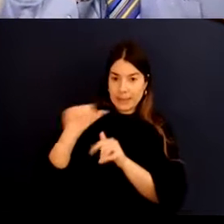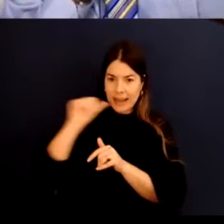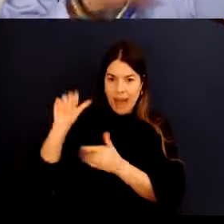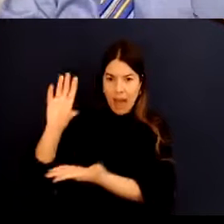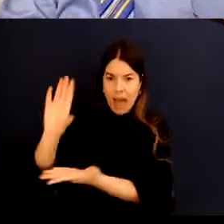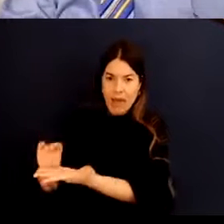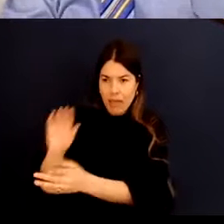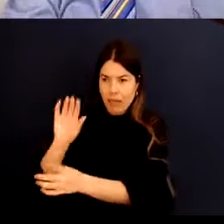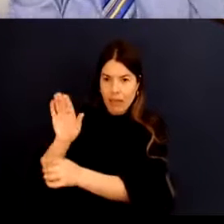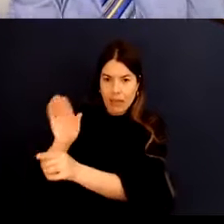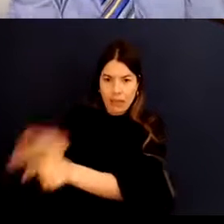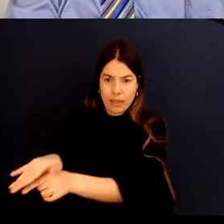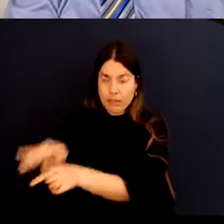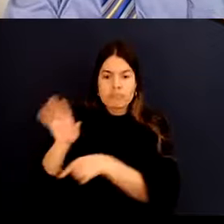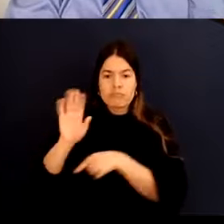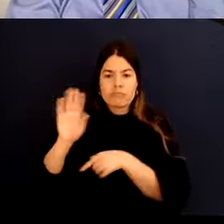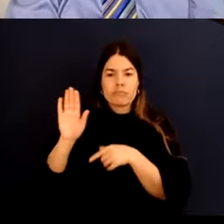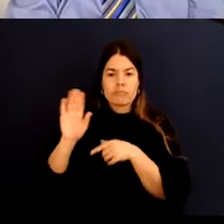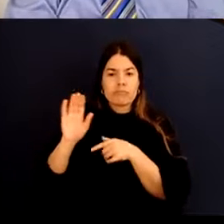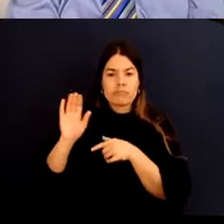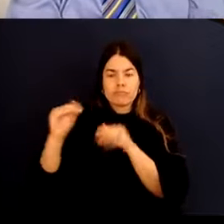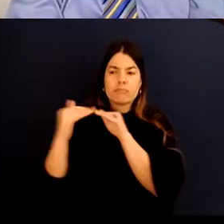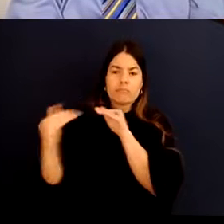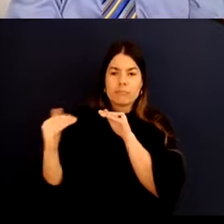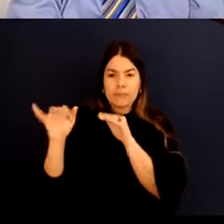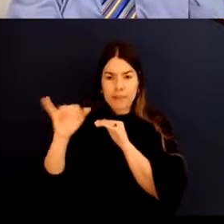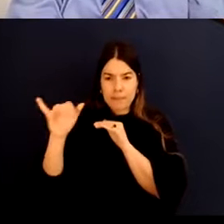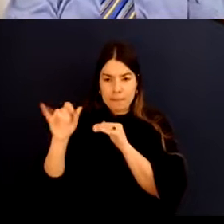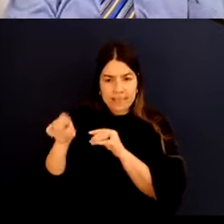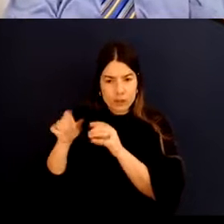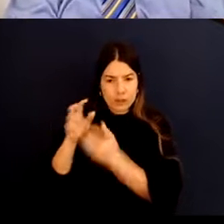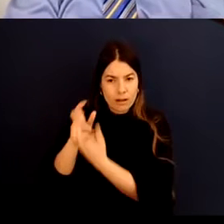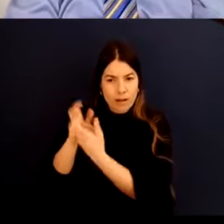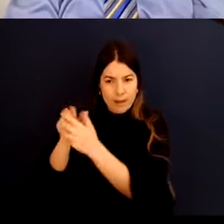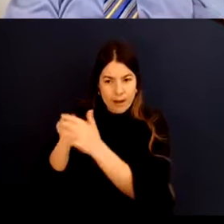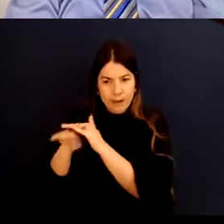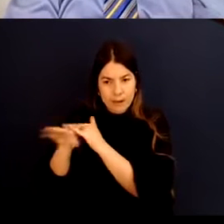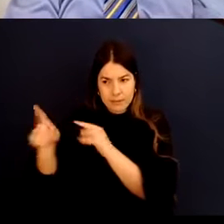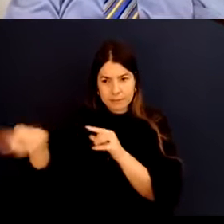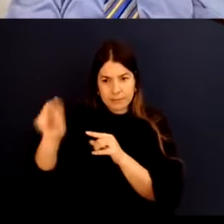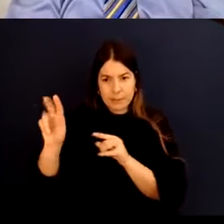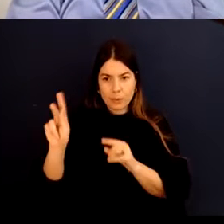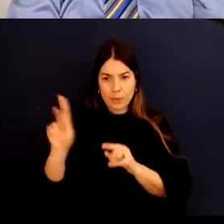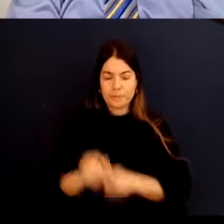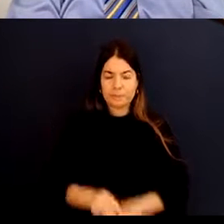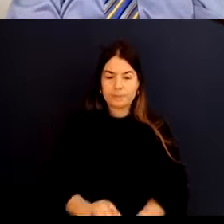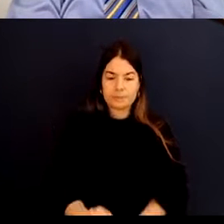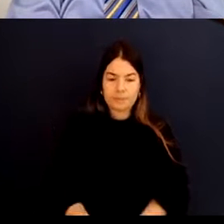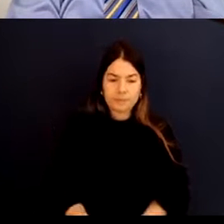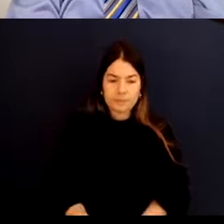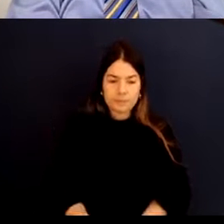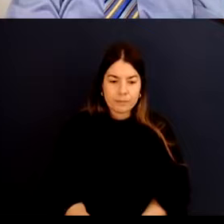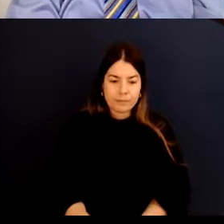And we all need to do whatever we can to make sure we accommodate those people. Thank you. Thank you.